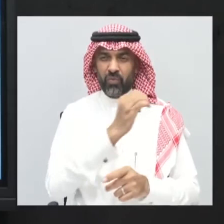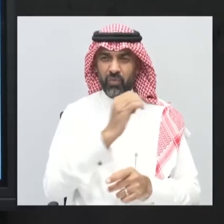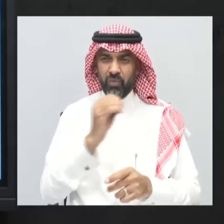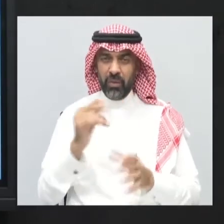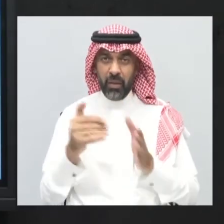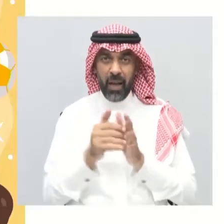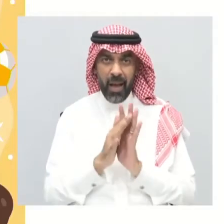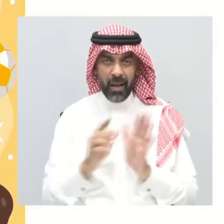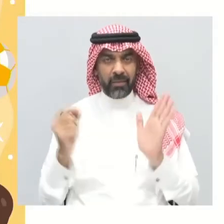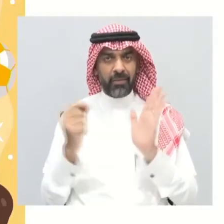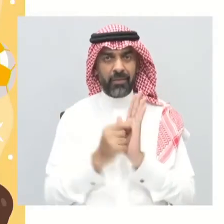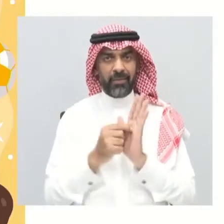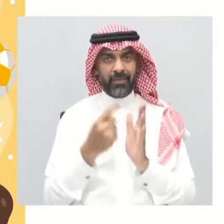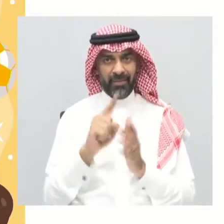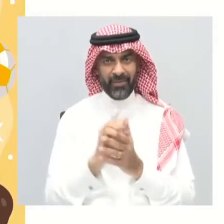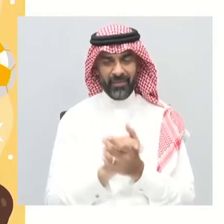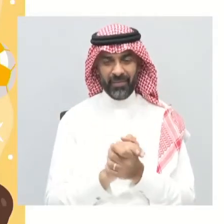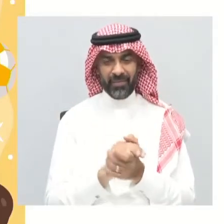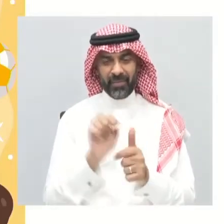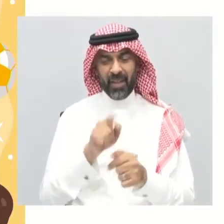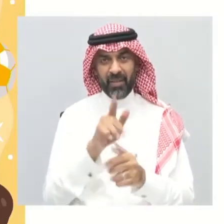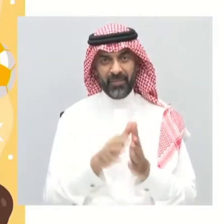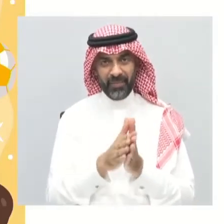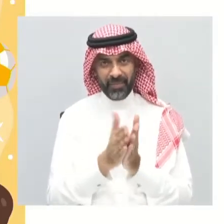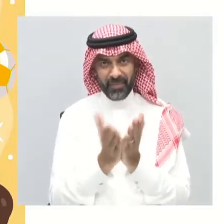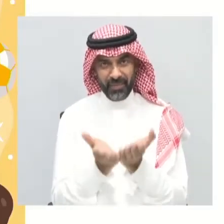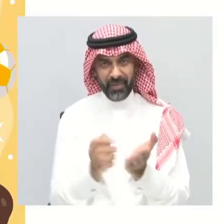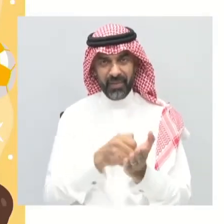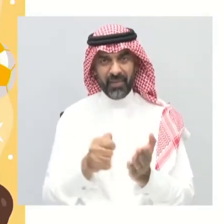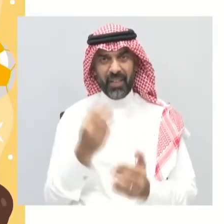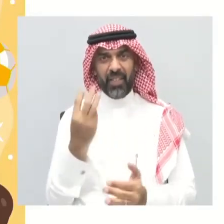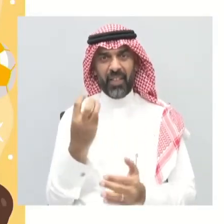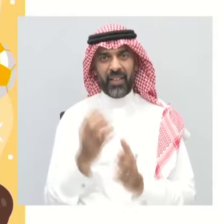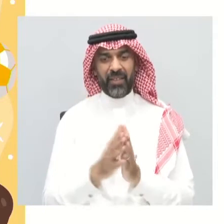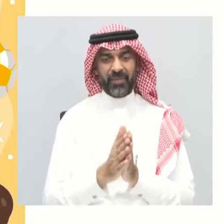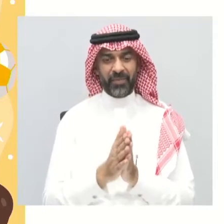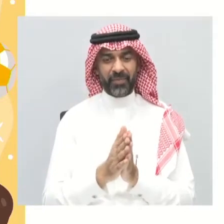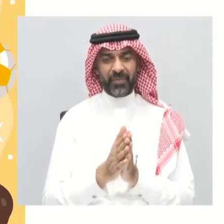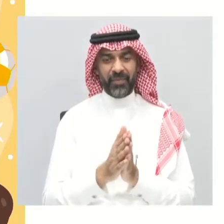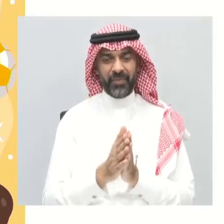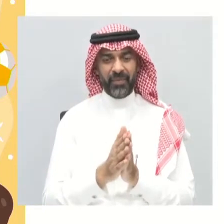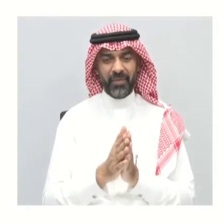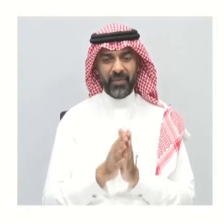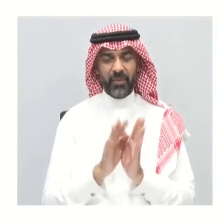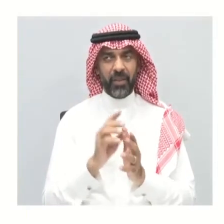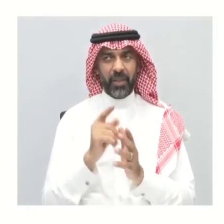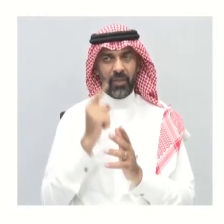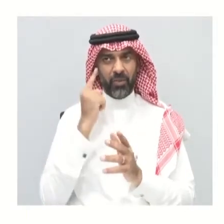okay? Now, please open page 30. We're going to listen and